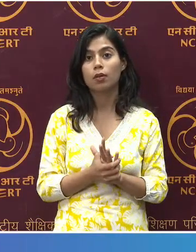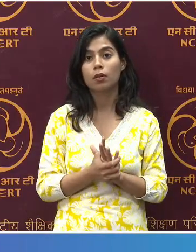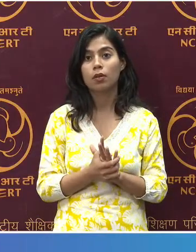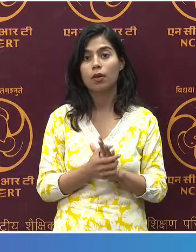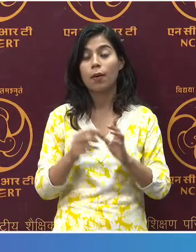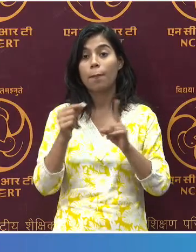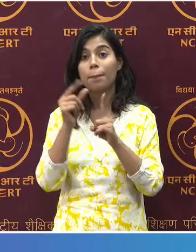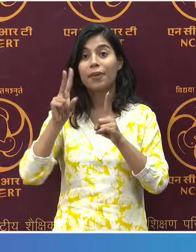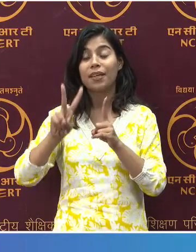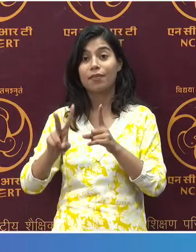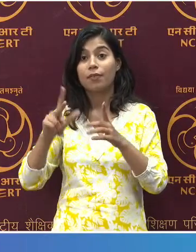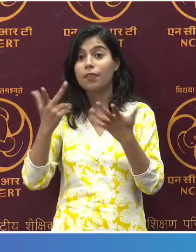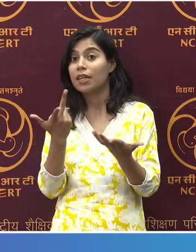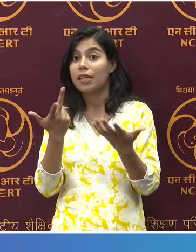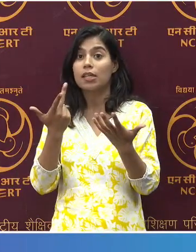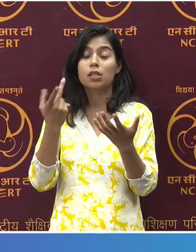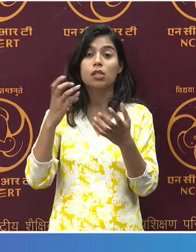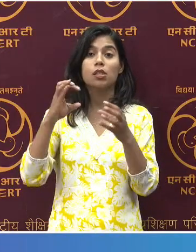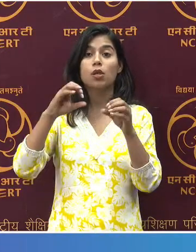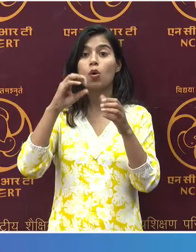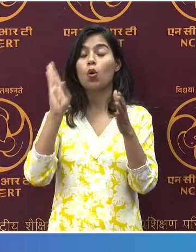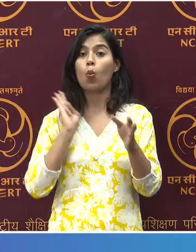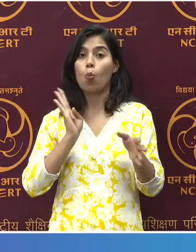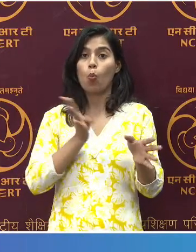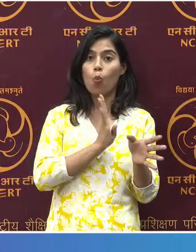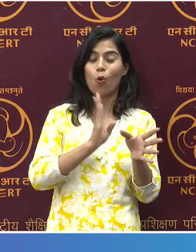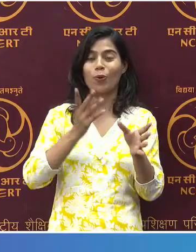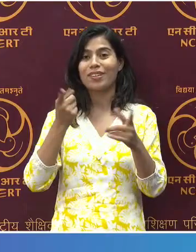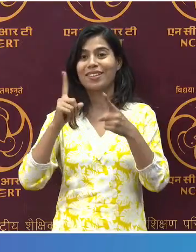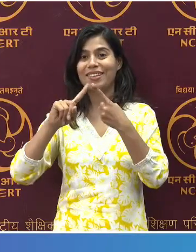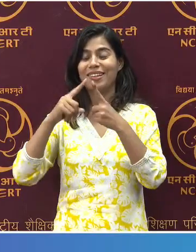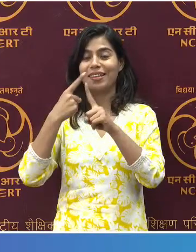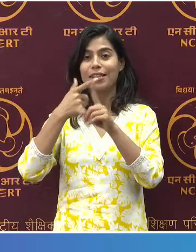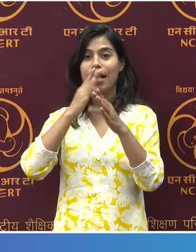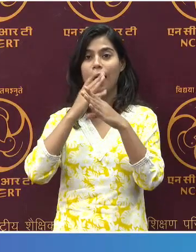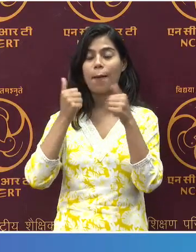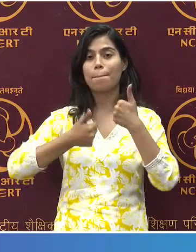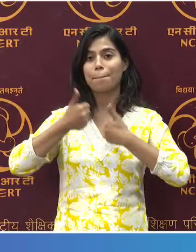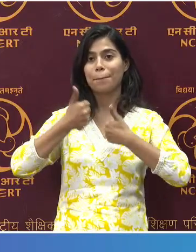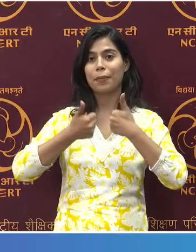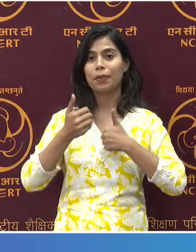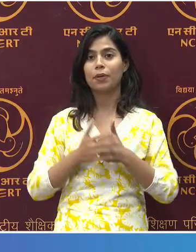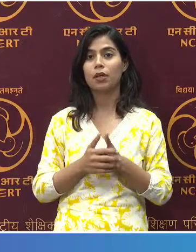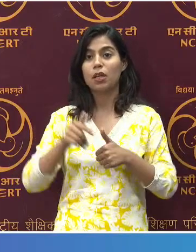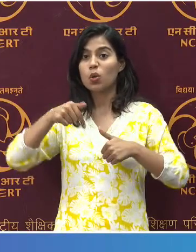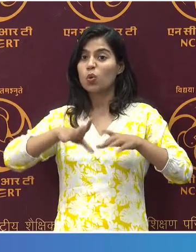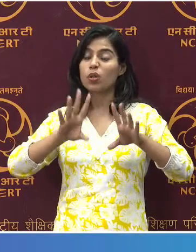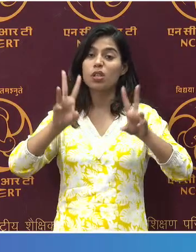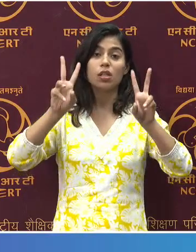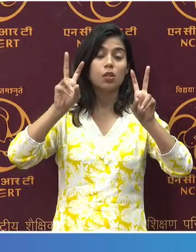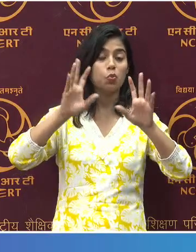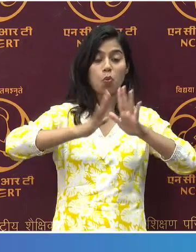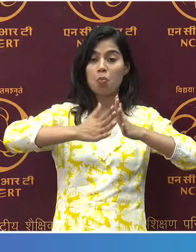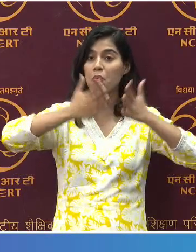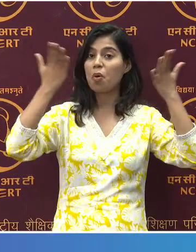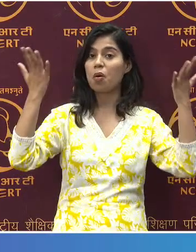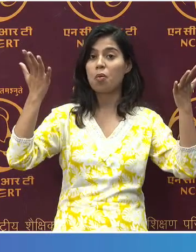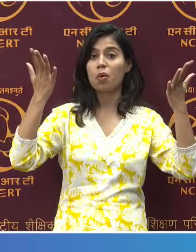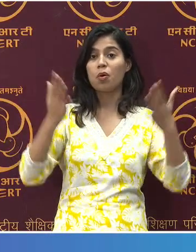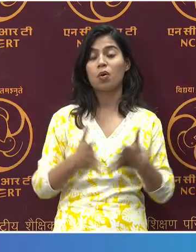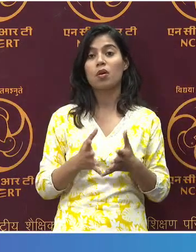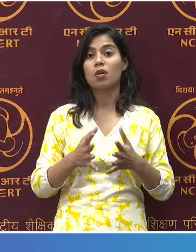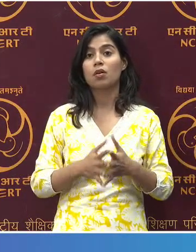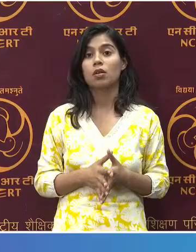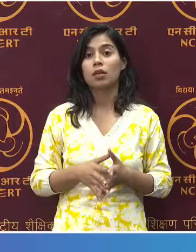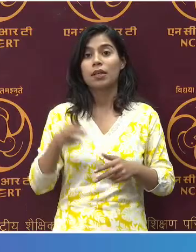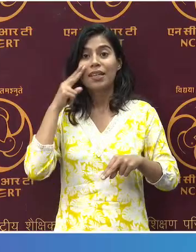board examination questions related with the chemical properties of carbon compounds. Because it's a very big chapter, and Yes, it yes. carries a lot of weightage Lot when